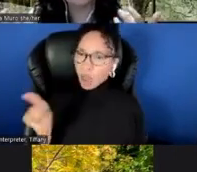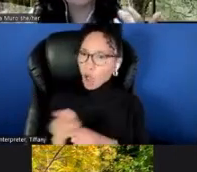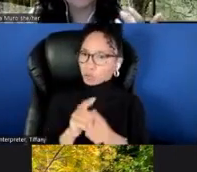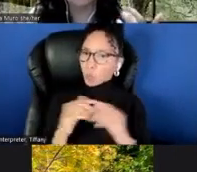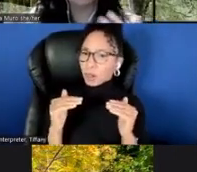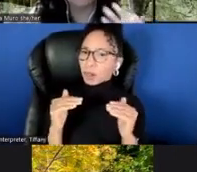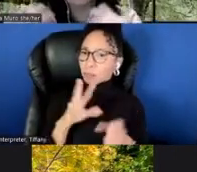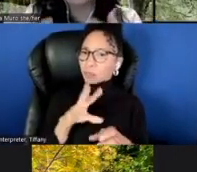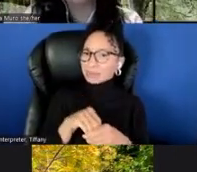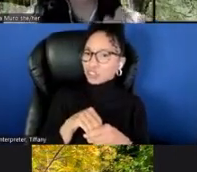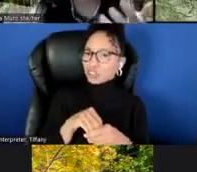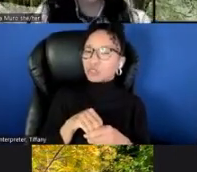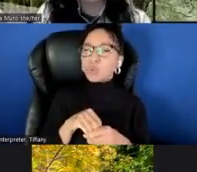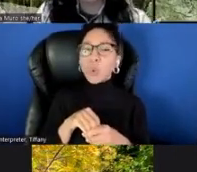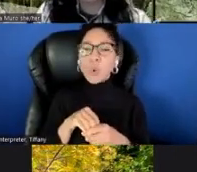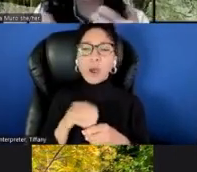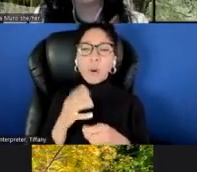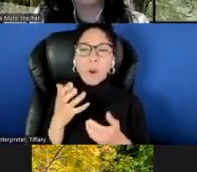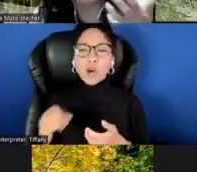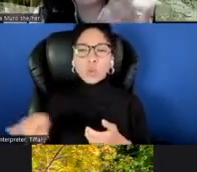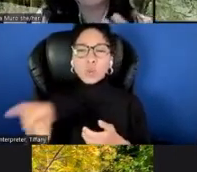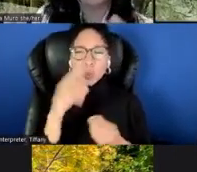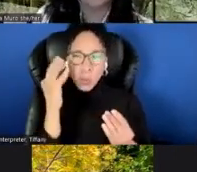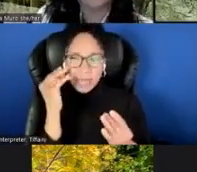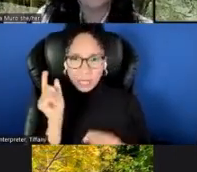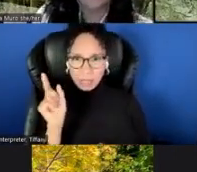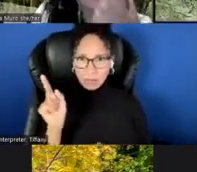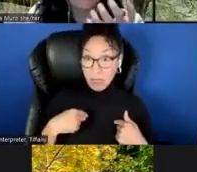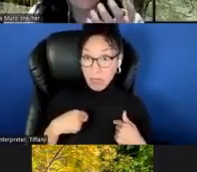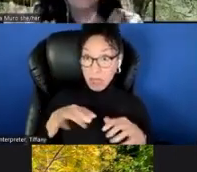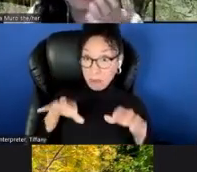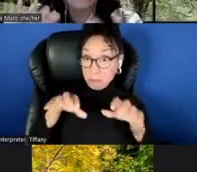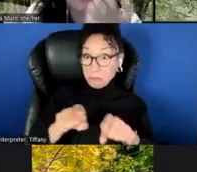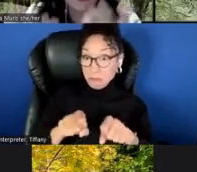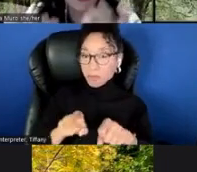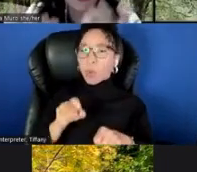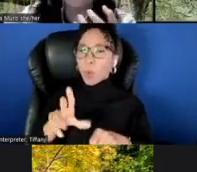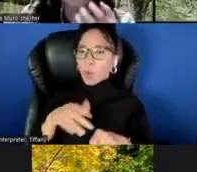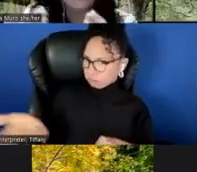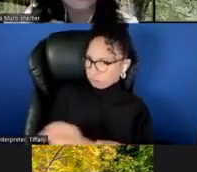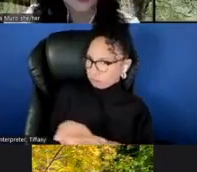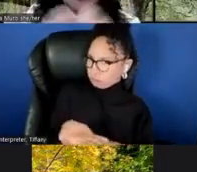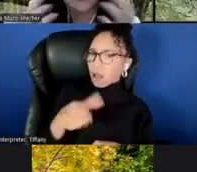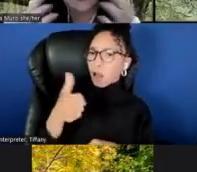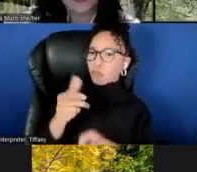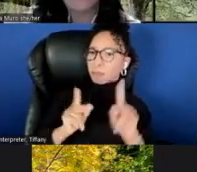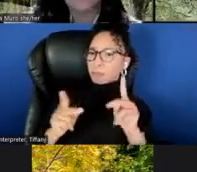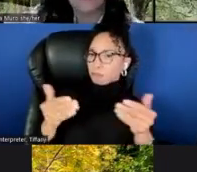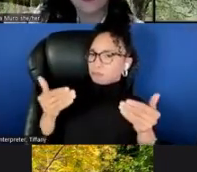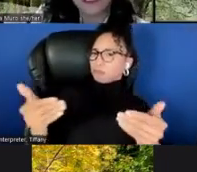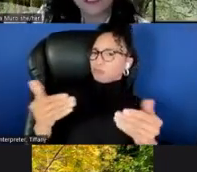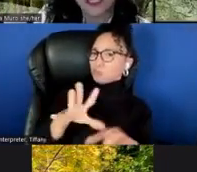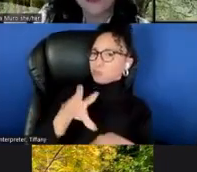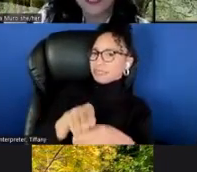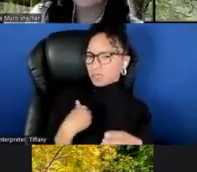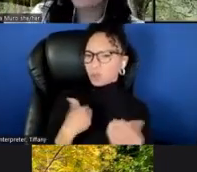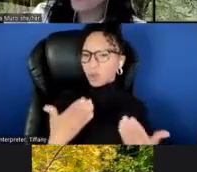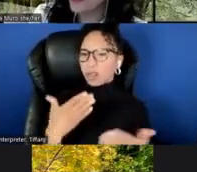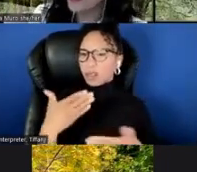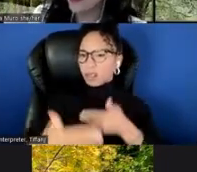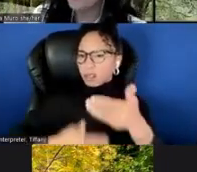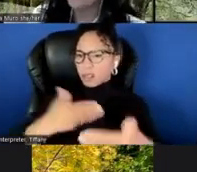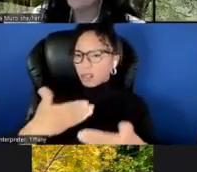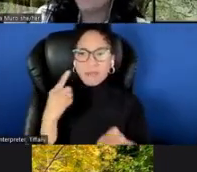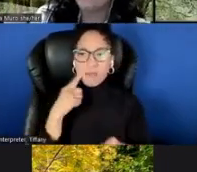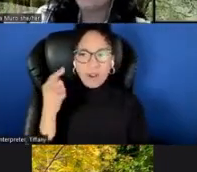taking space? Where am I giving space and opening space for folks? And doing a little bit of that mental check-in as we have the conversation. And so